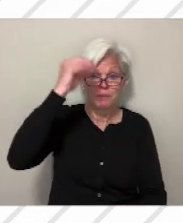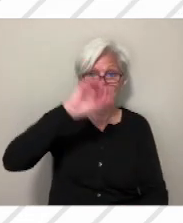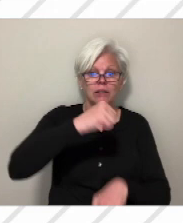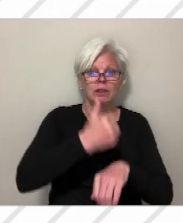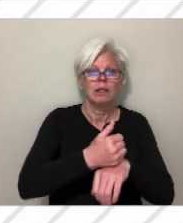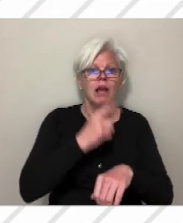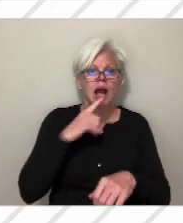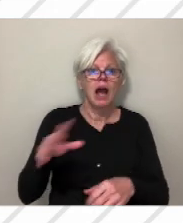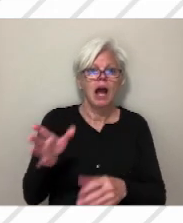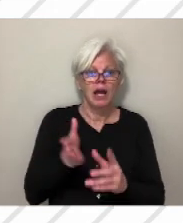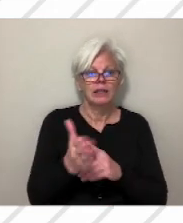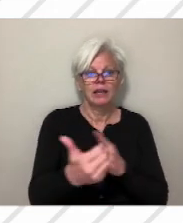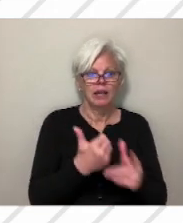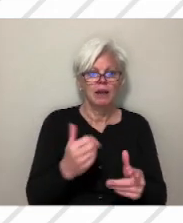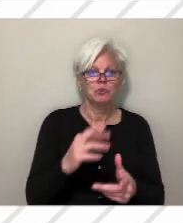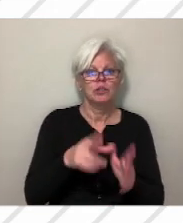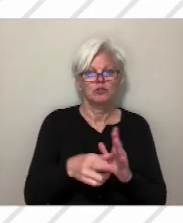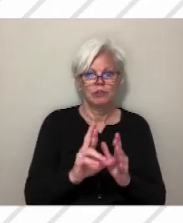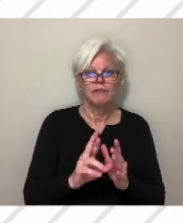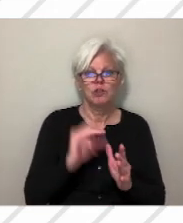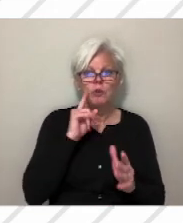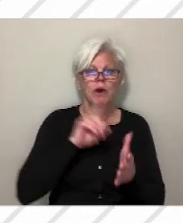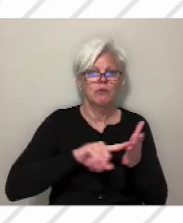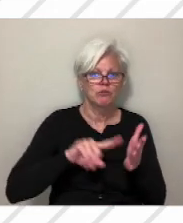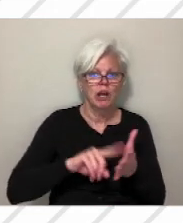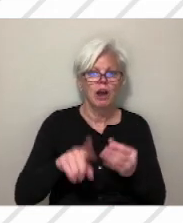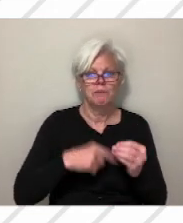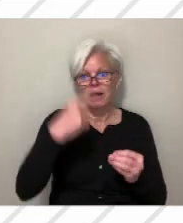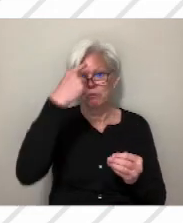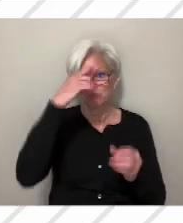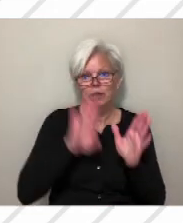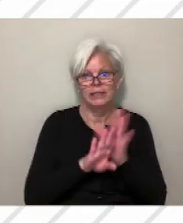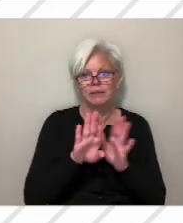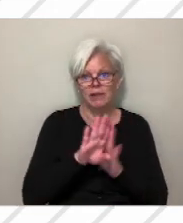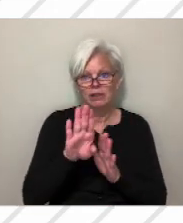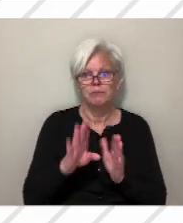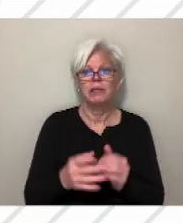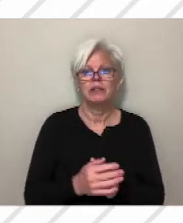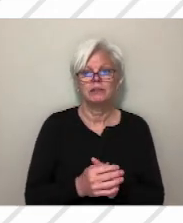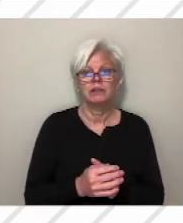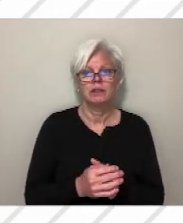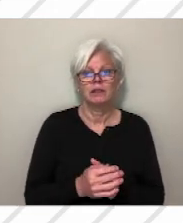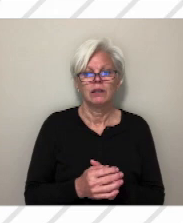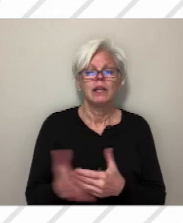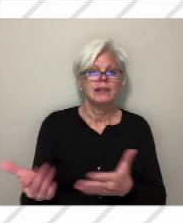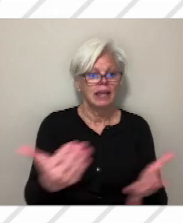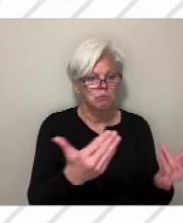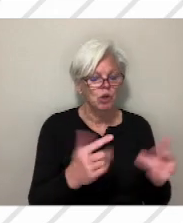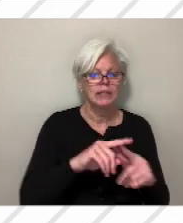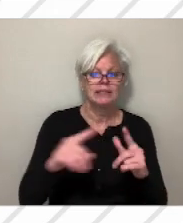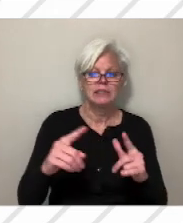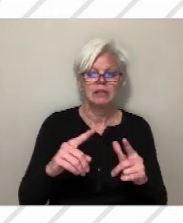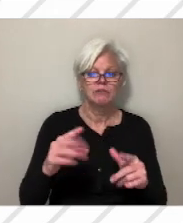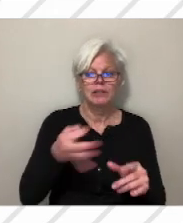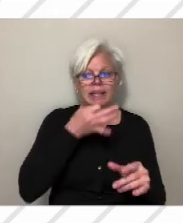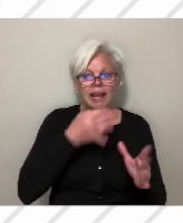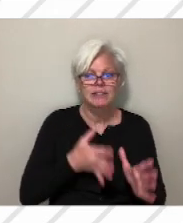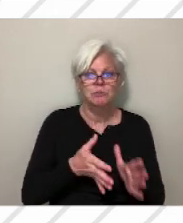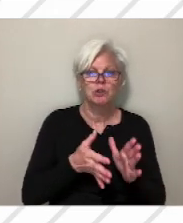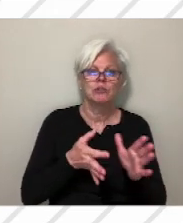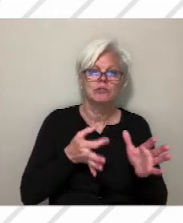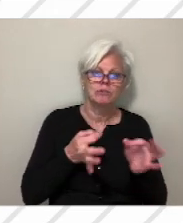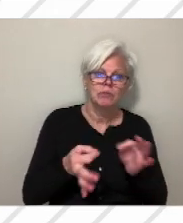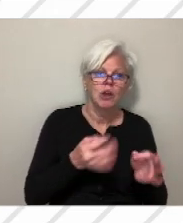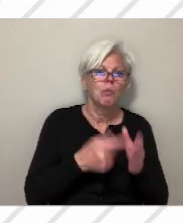comprehensive review of research on brain development. They brought in experts to describe what is so special